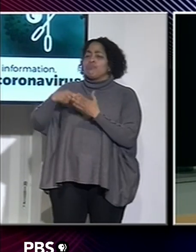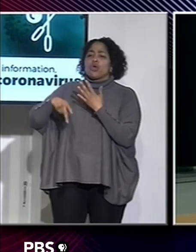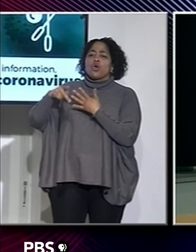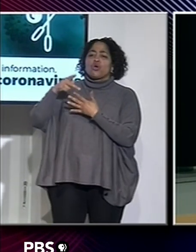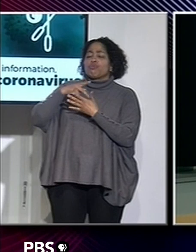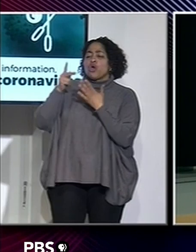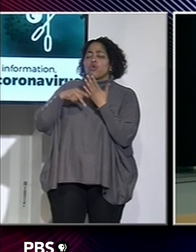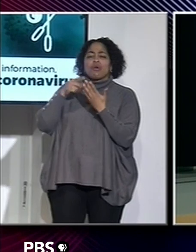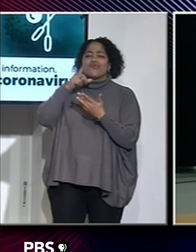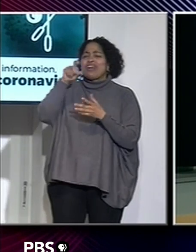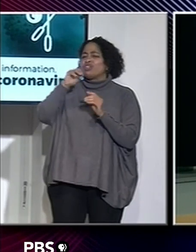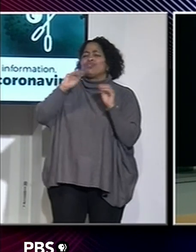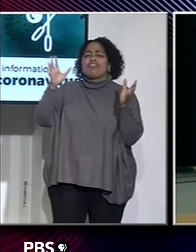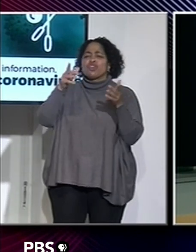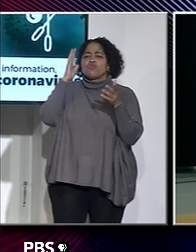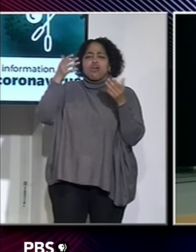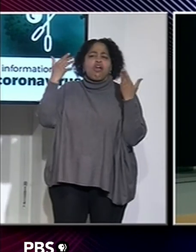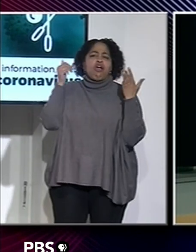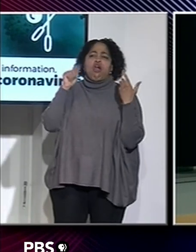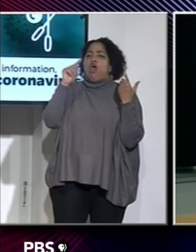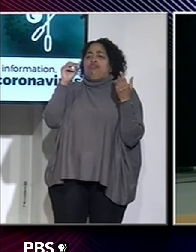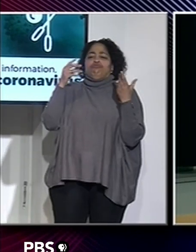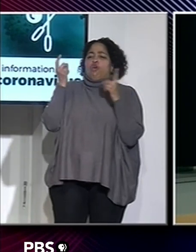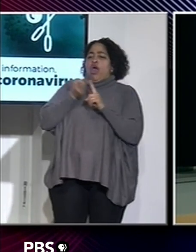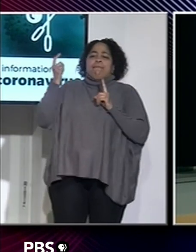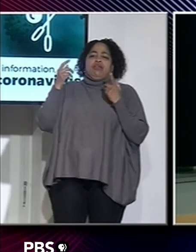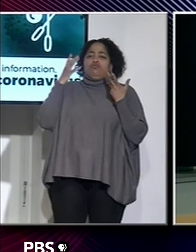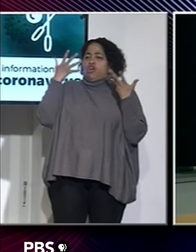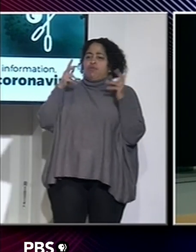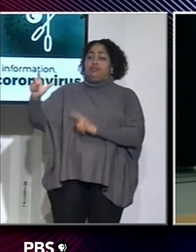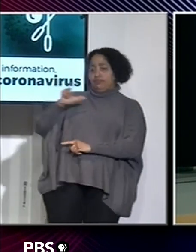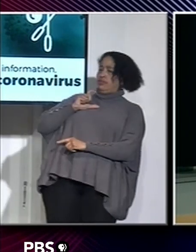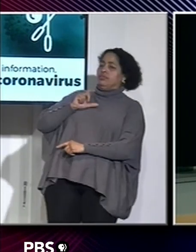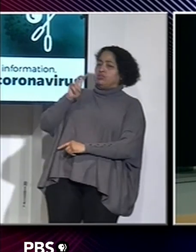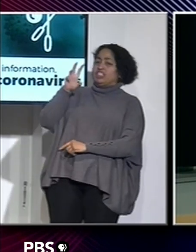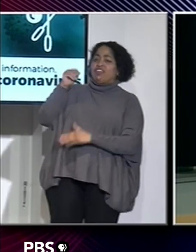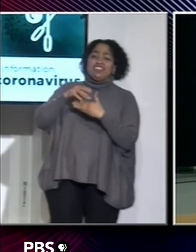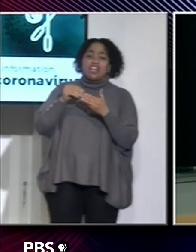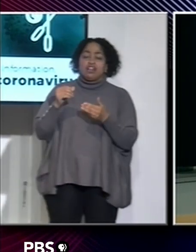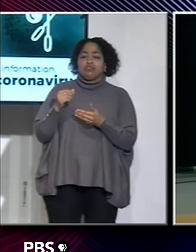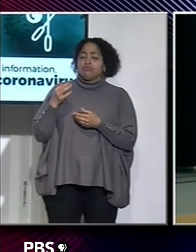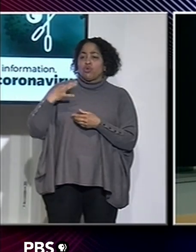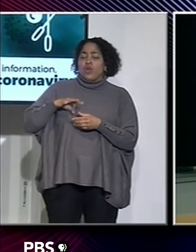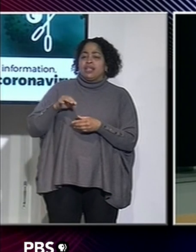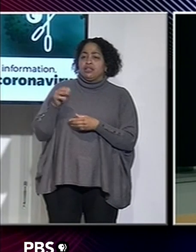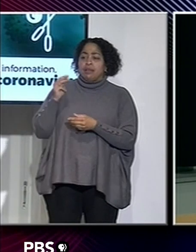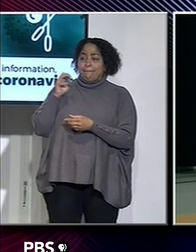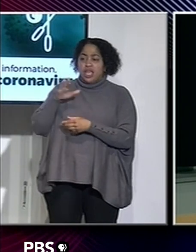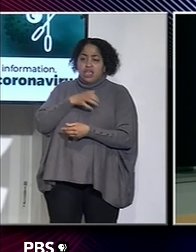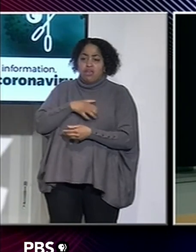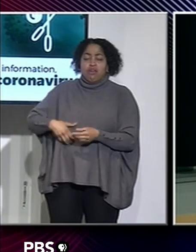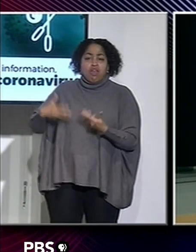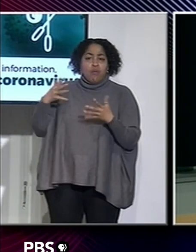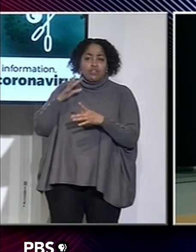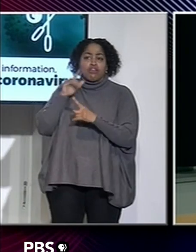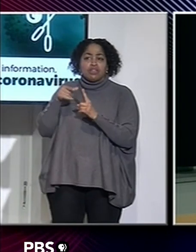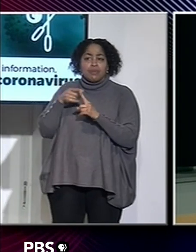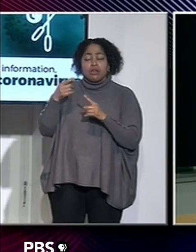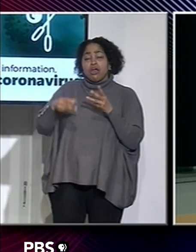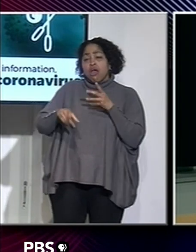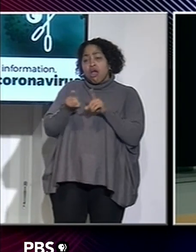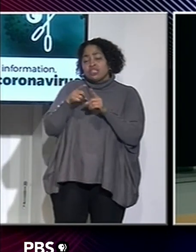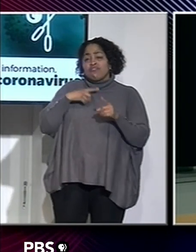have to do anything. You will automatically get that $250 credit that the mayor talked about. Also, we have an additional